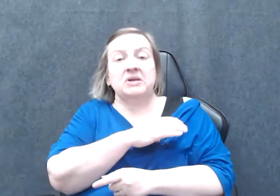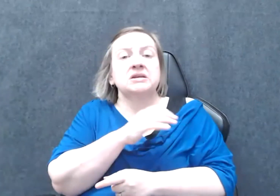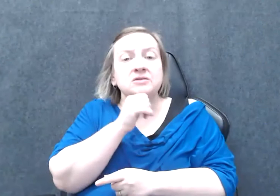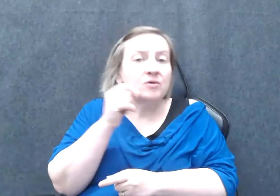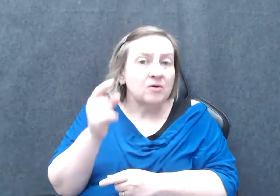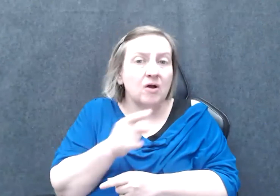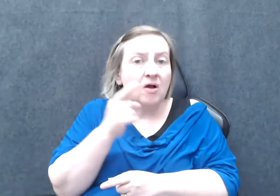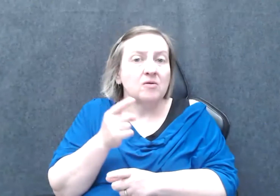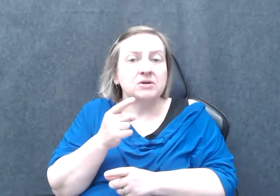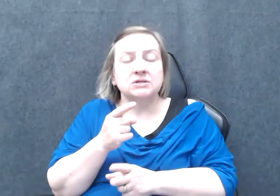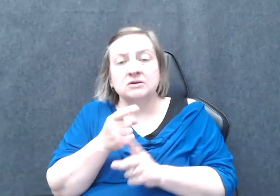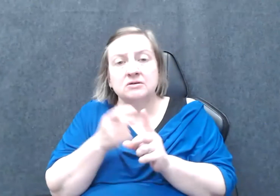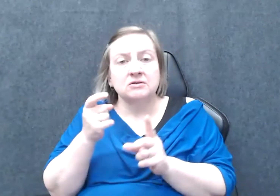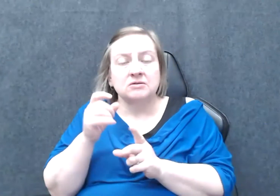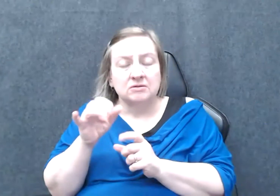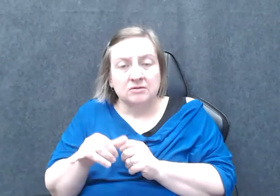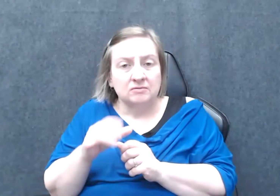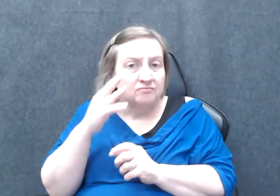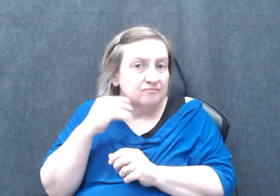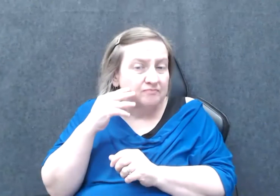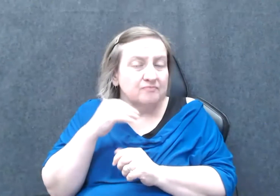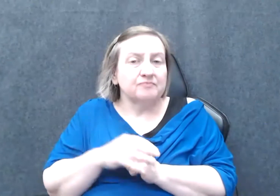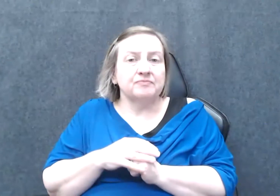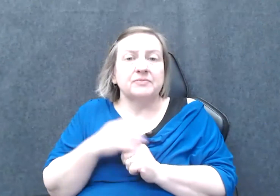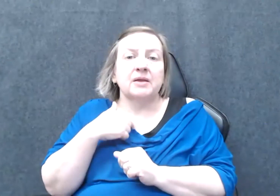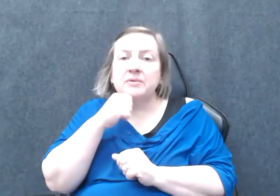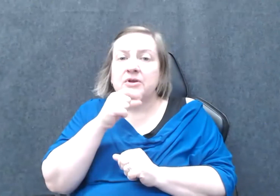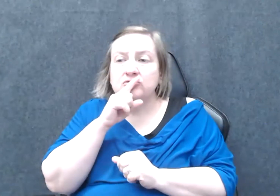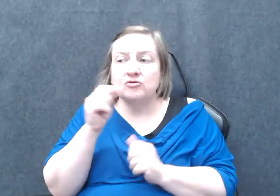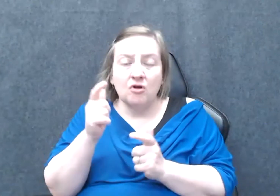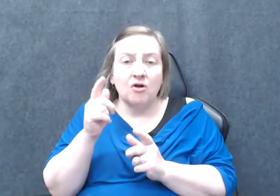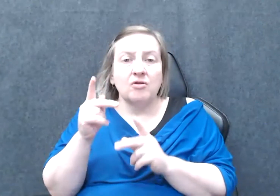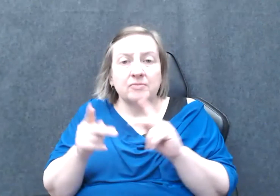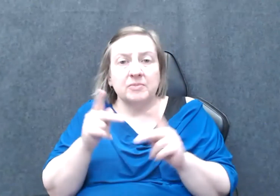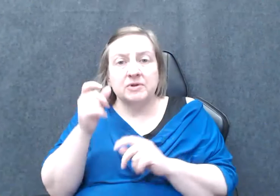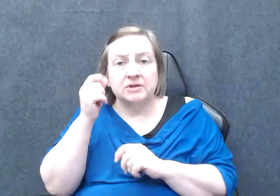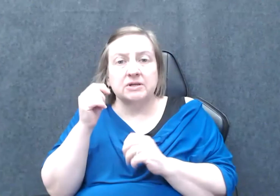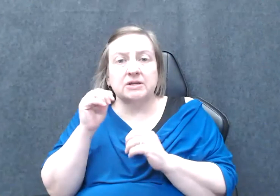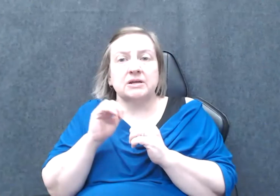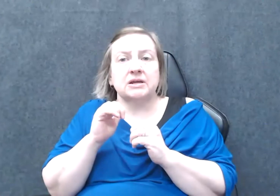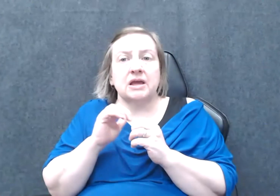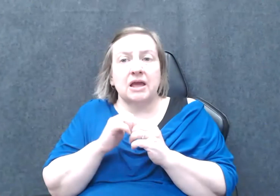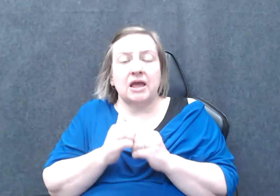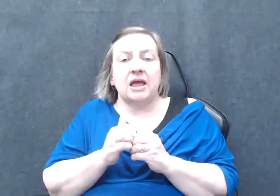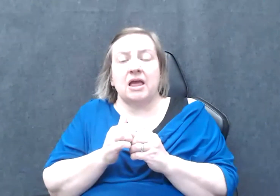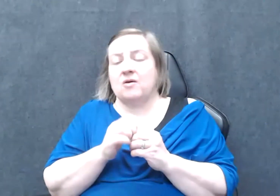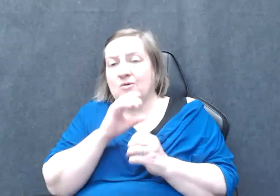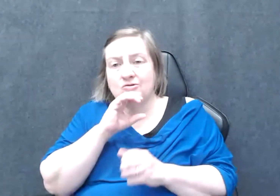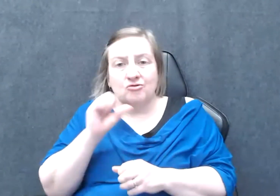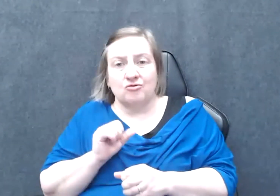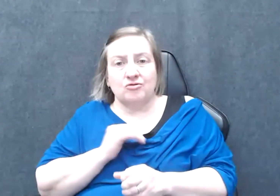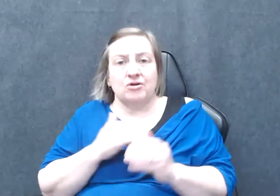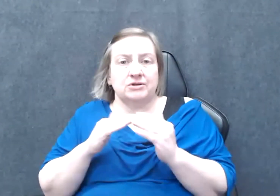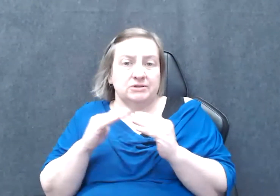come from government. And I am not sure all those individuals understand how archaic our systems are.